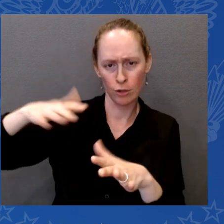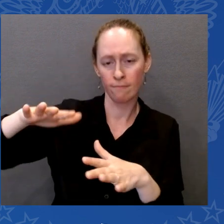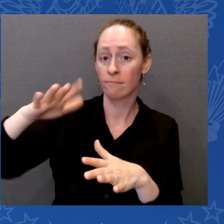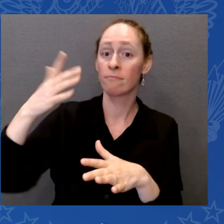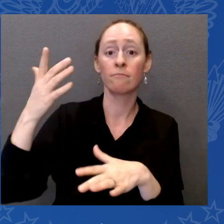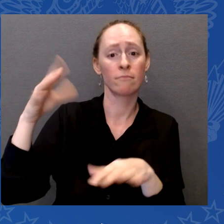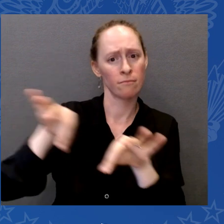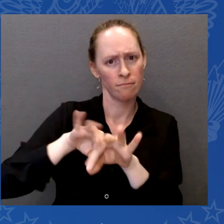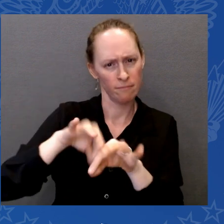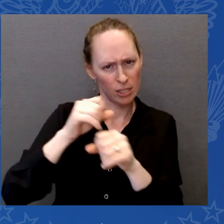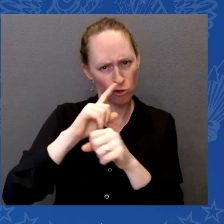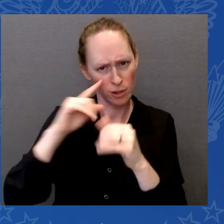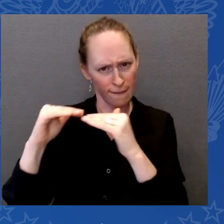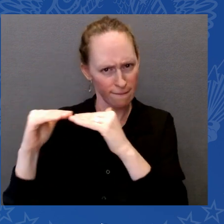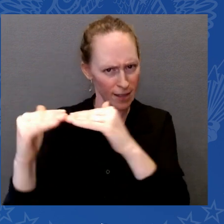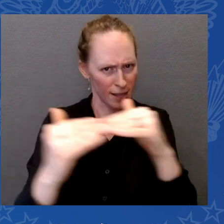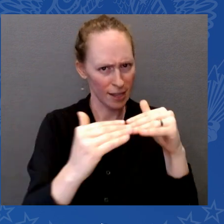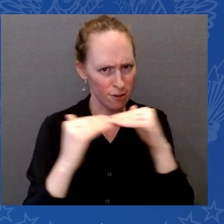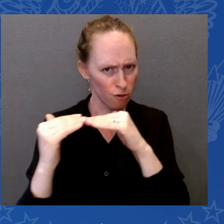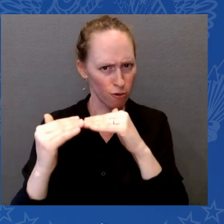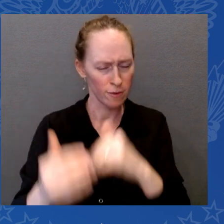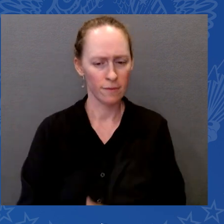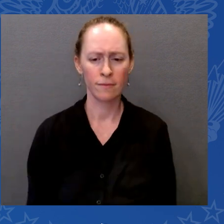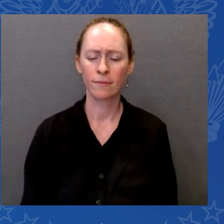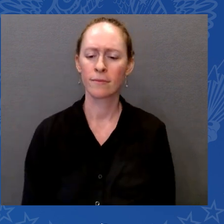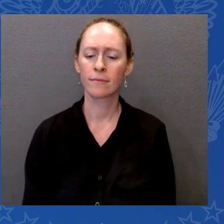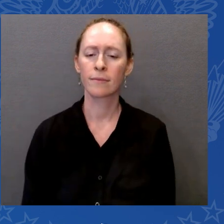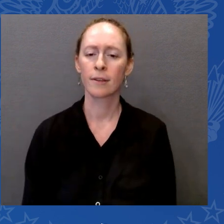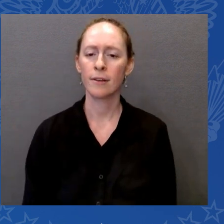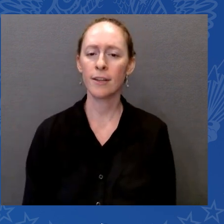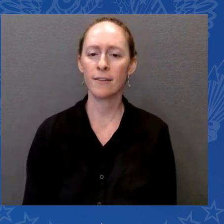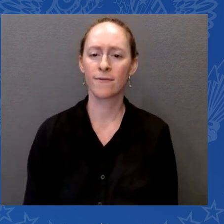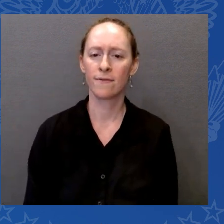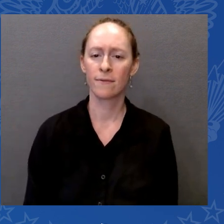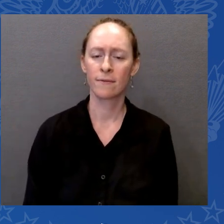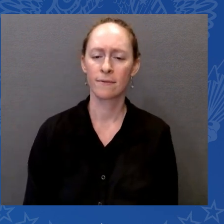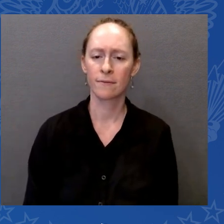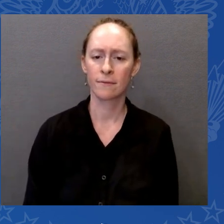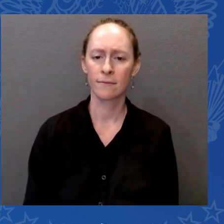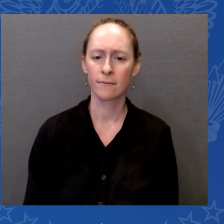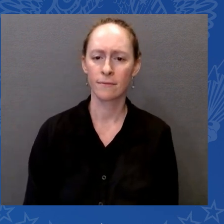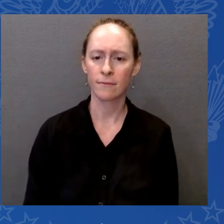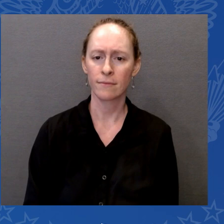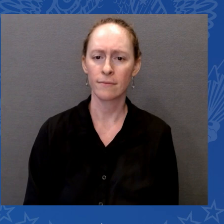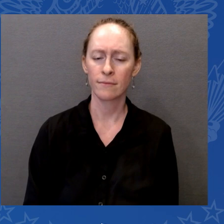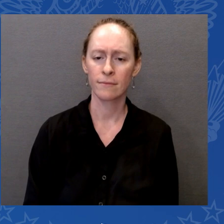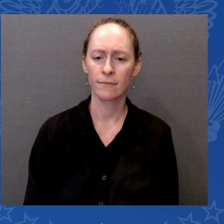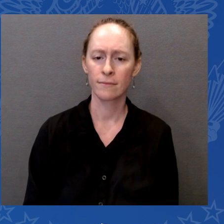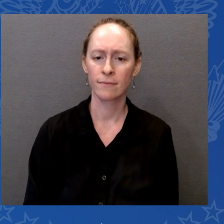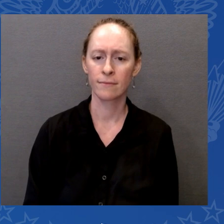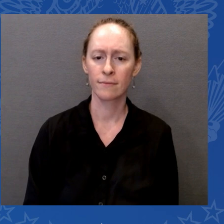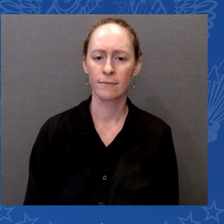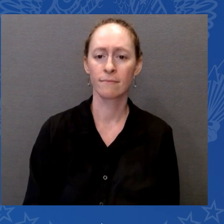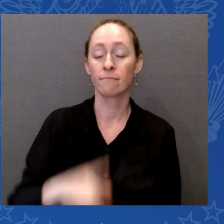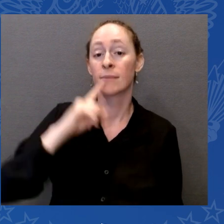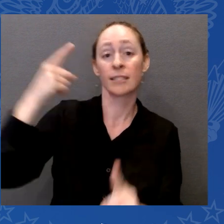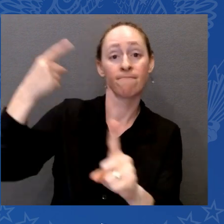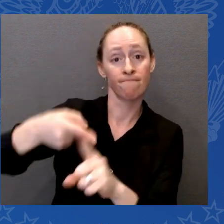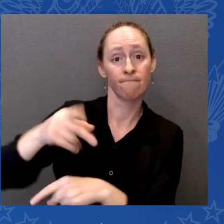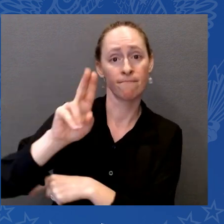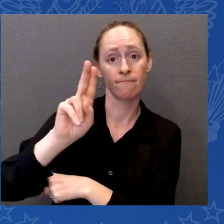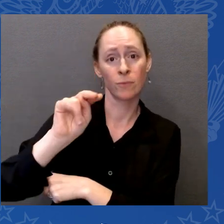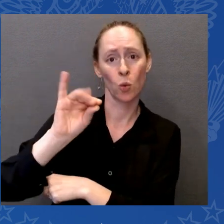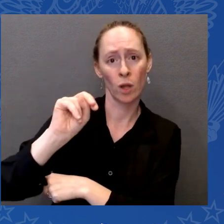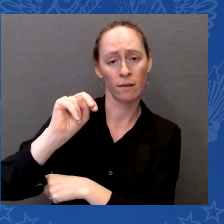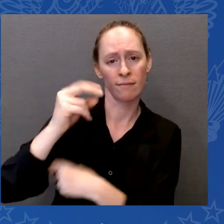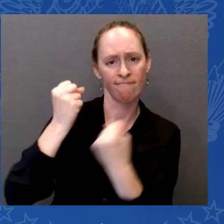That's a fancy way of saying union. Union, not labor, union. They ensure that the major